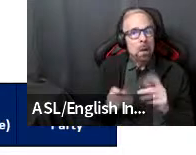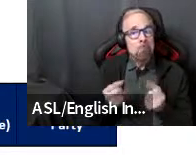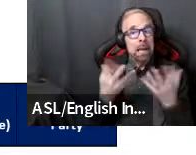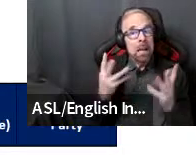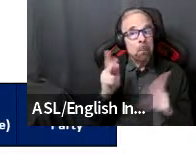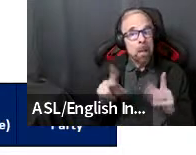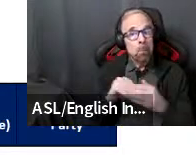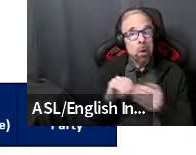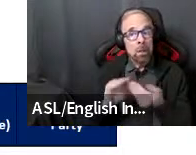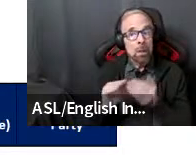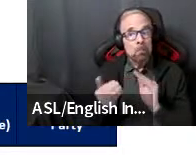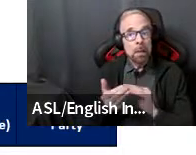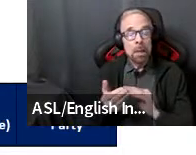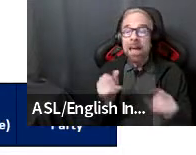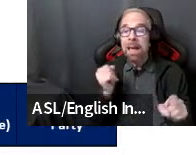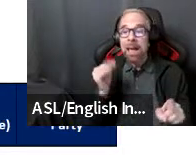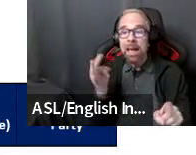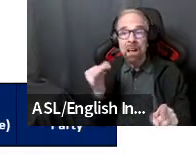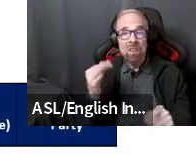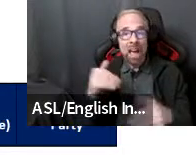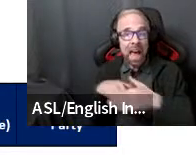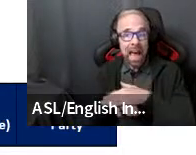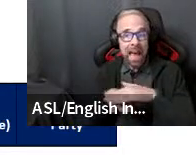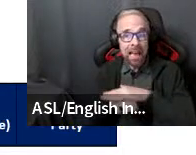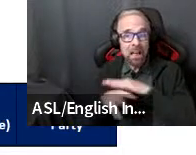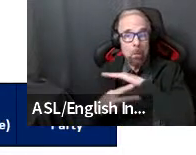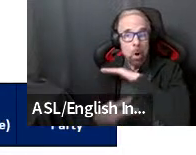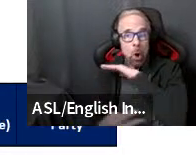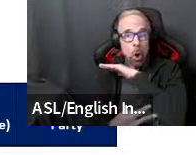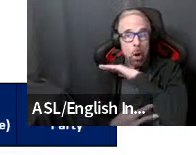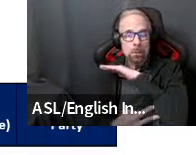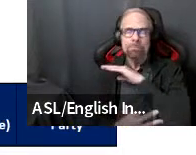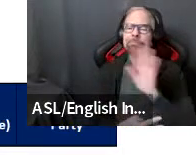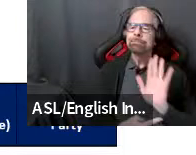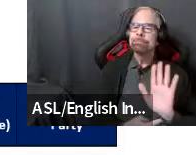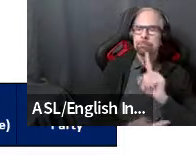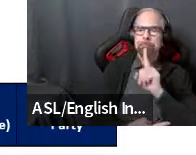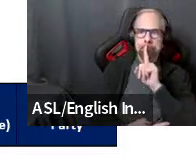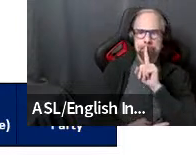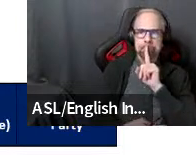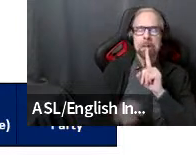who, if access to the bridge is only available, if